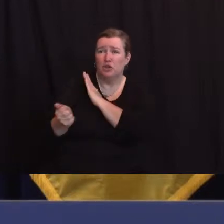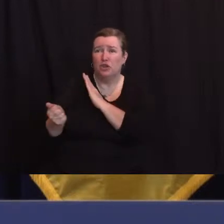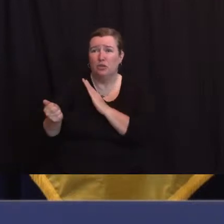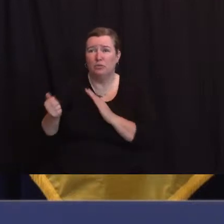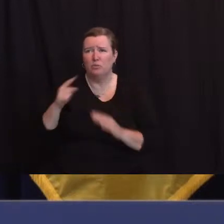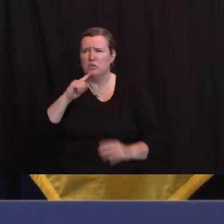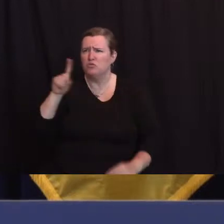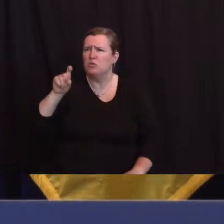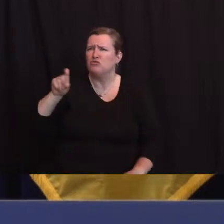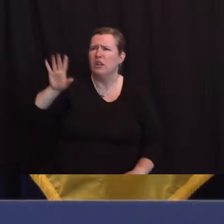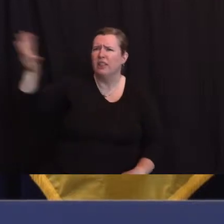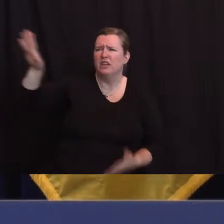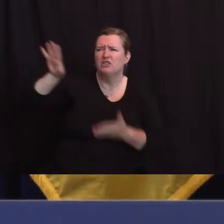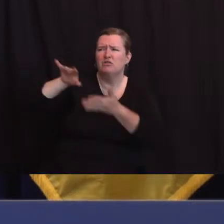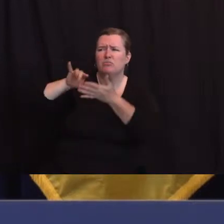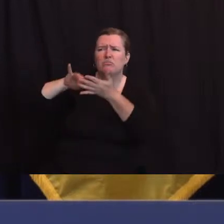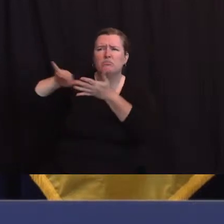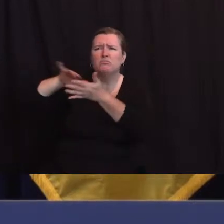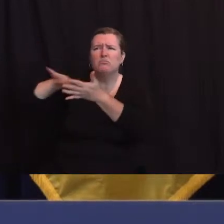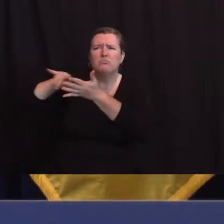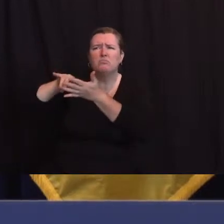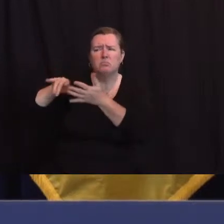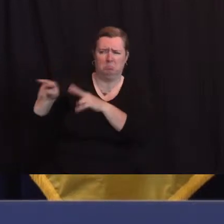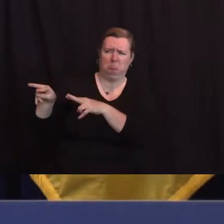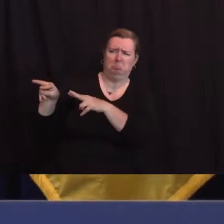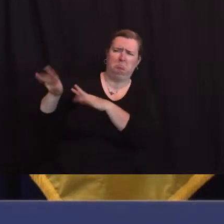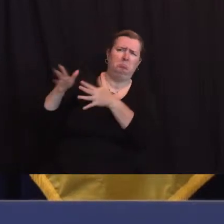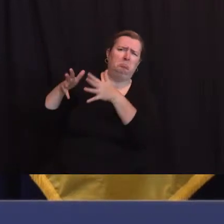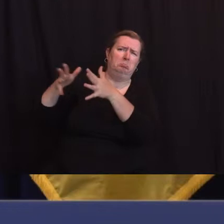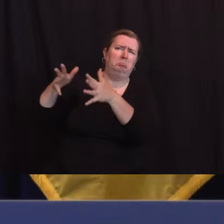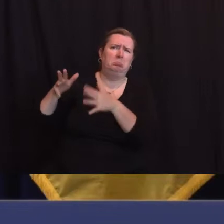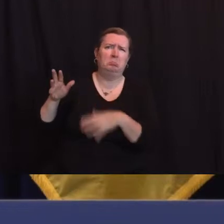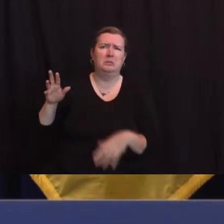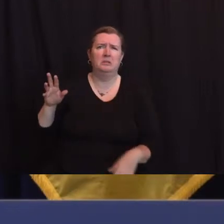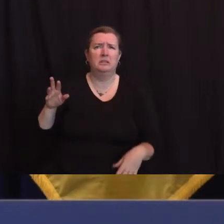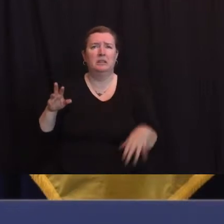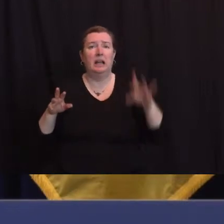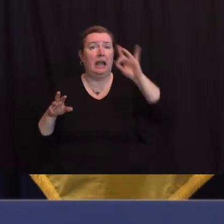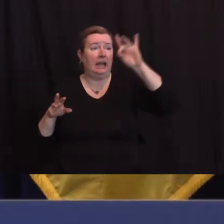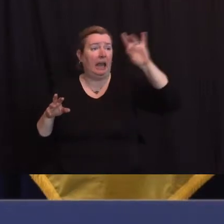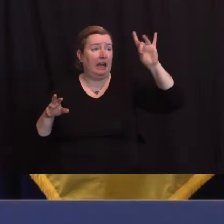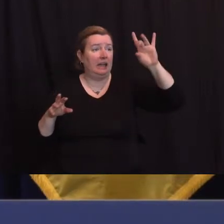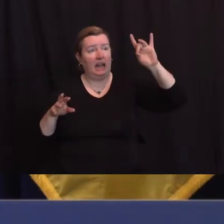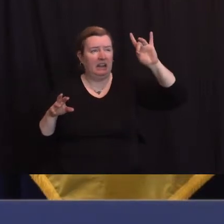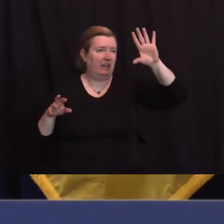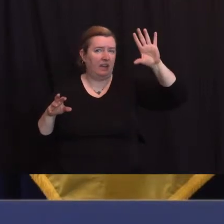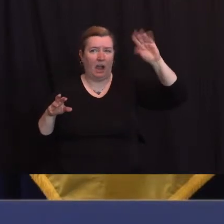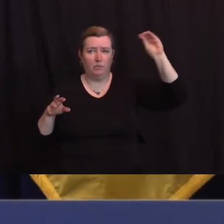this concerning when we see this kind of, because that's a very big difference from 88 or 94%.